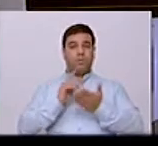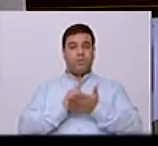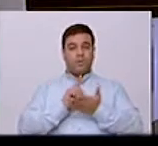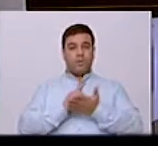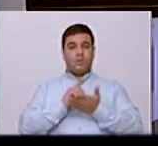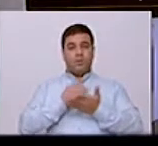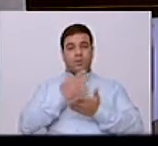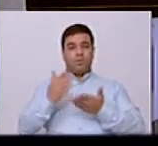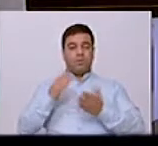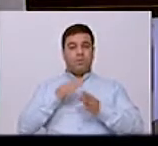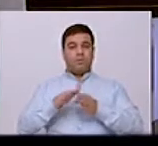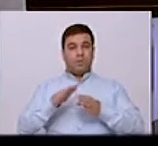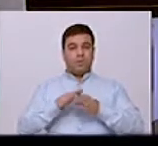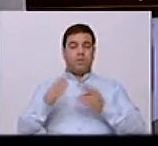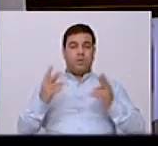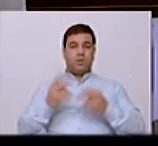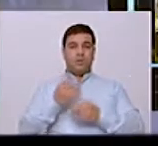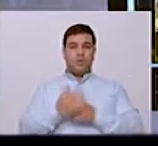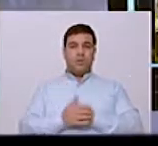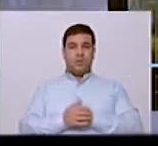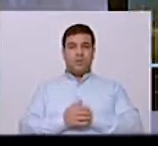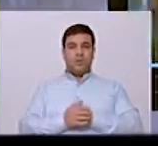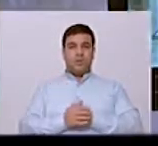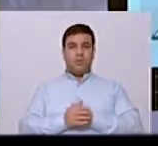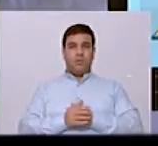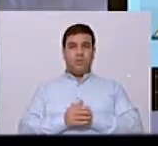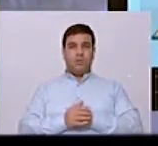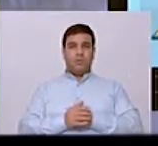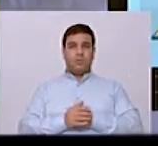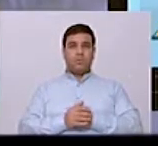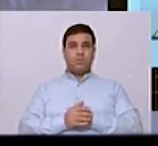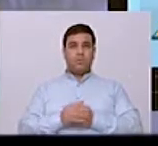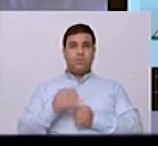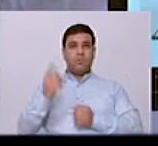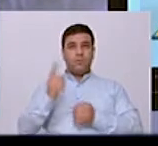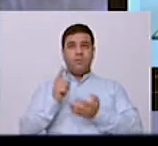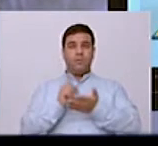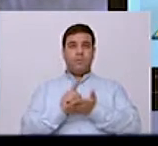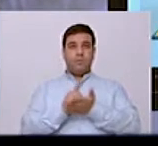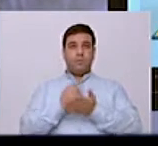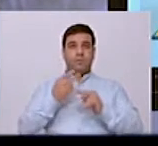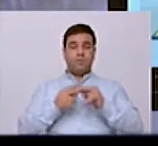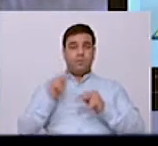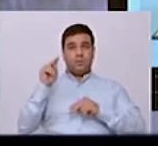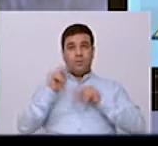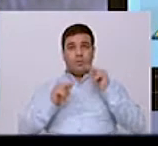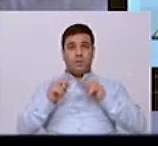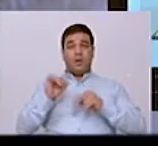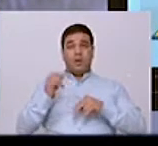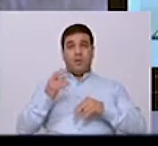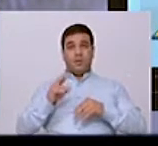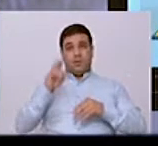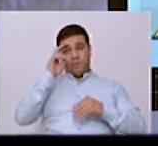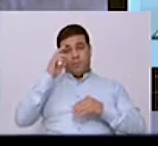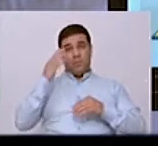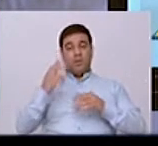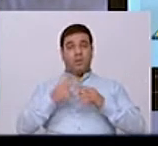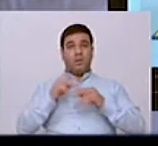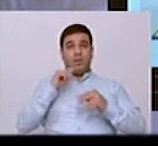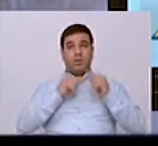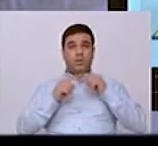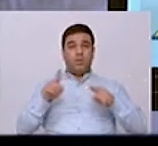bajarish uchun topshiriqlarni daftaringizga yozib oling. Birinchi topshirig'imiz darslikdagi Osiyo mamlakatlarining